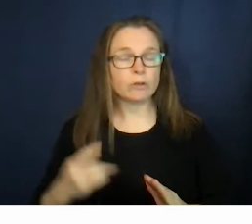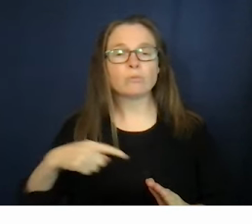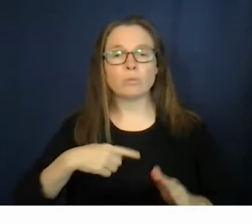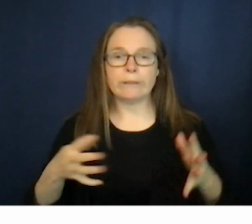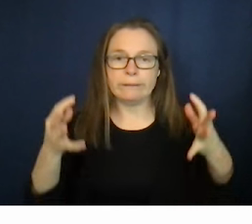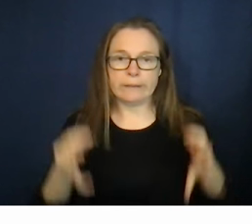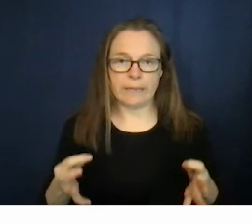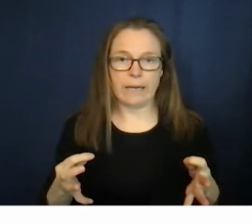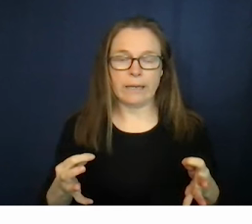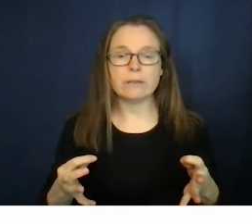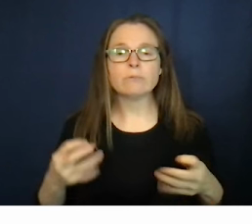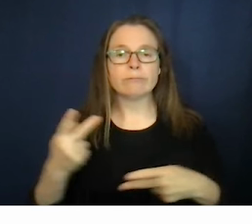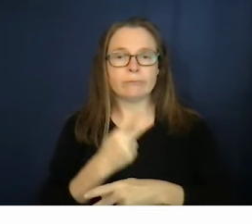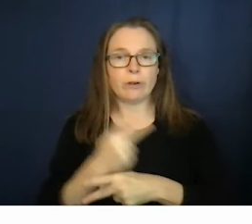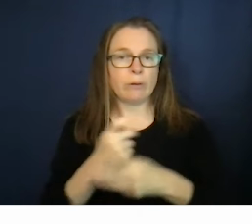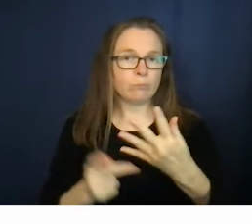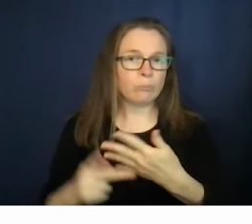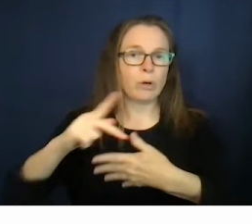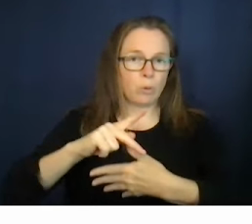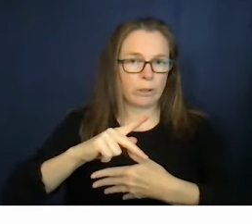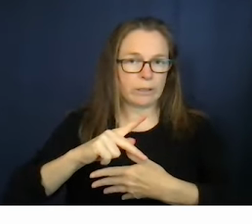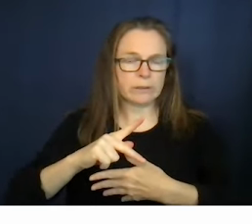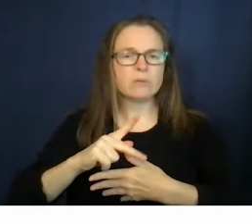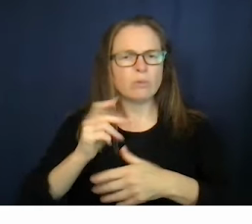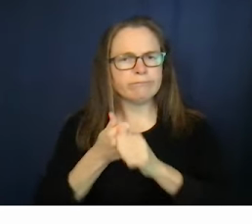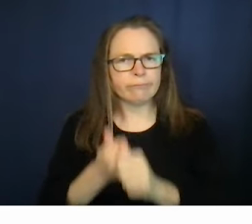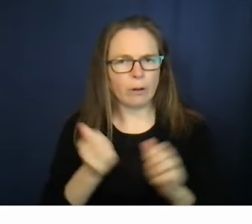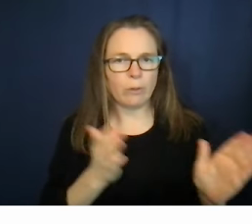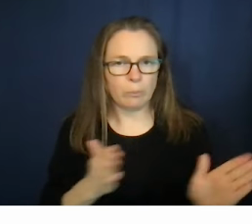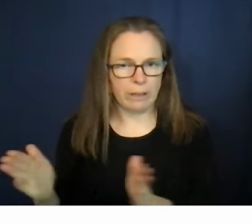system priorities and defined in the area plan.